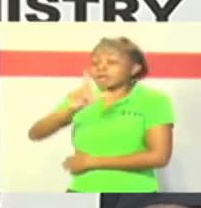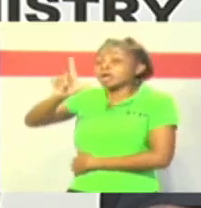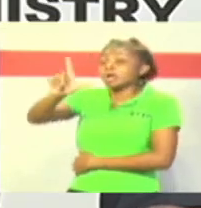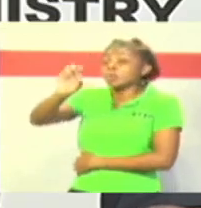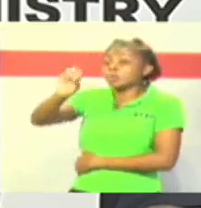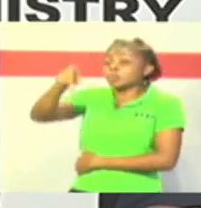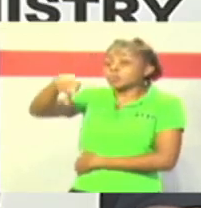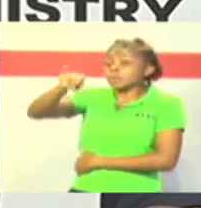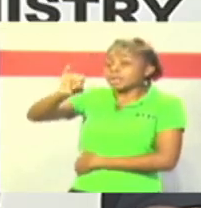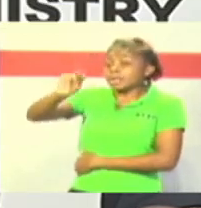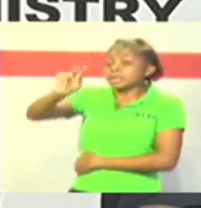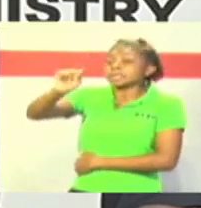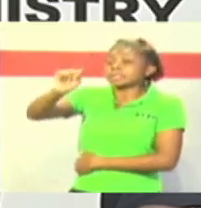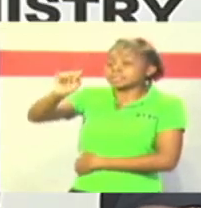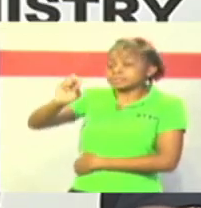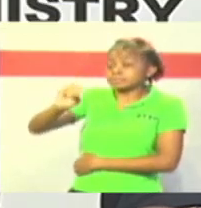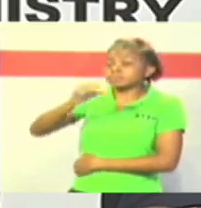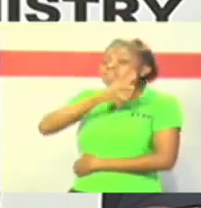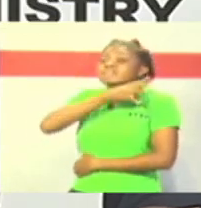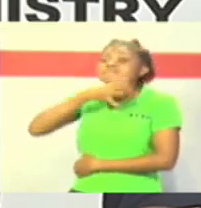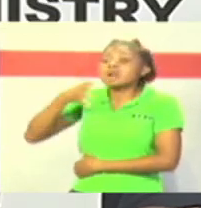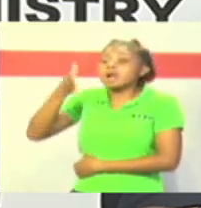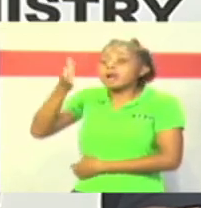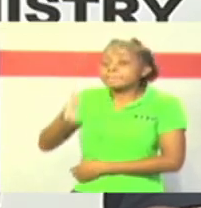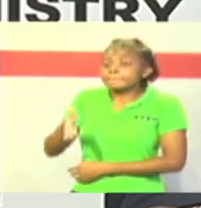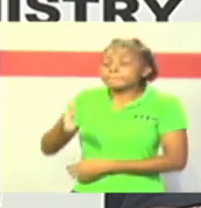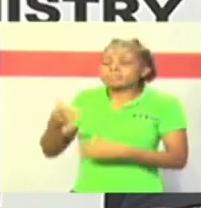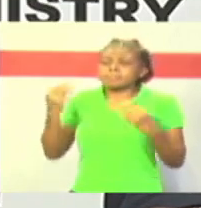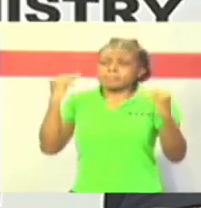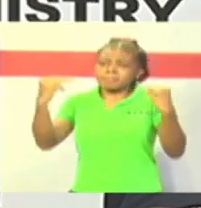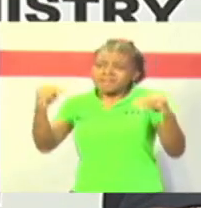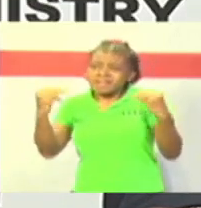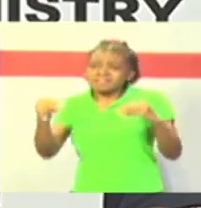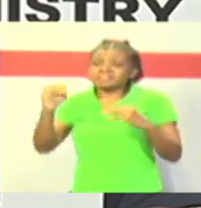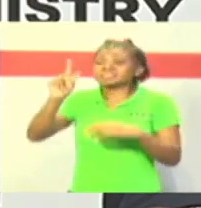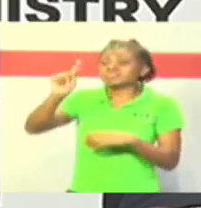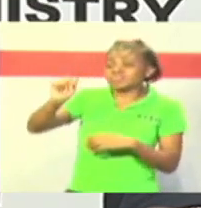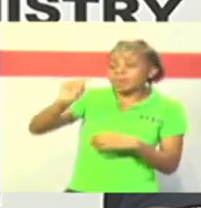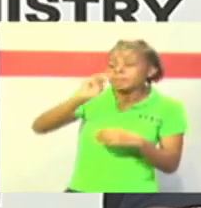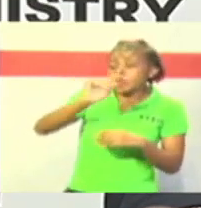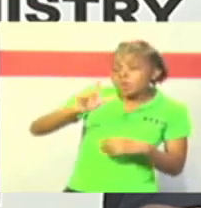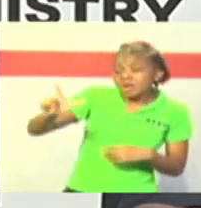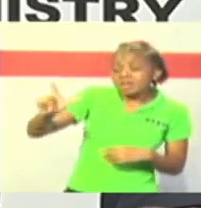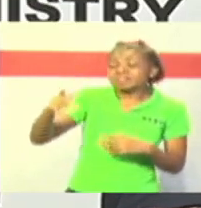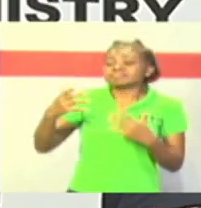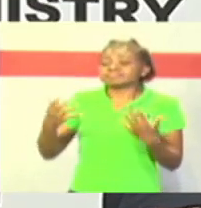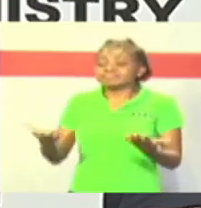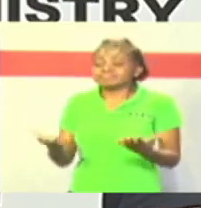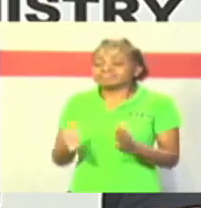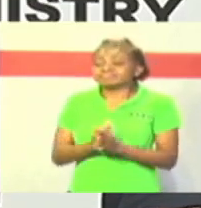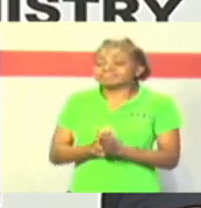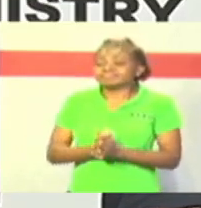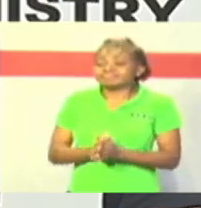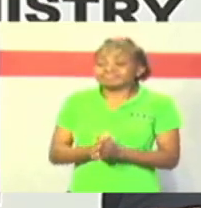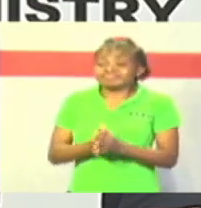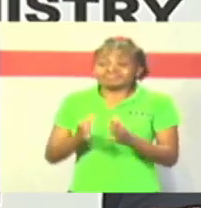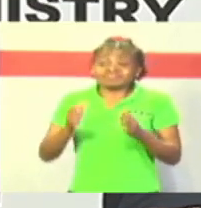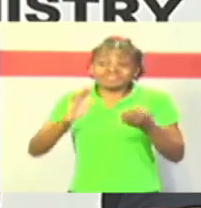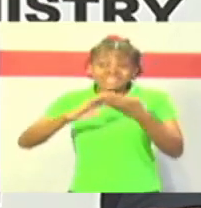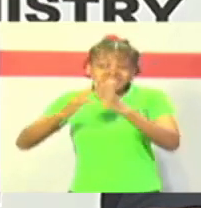the Farmers Market, the Trinity Mall, City Center Mall, Chaguanas,